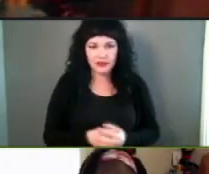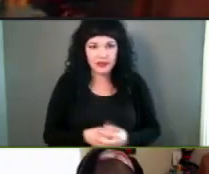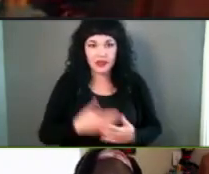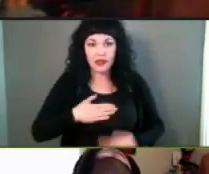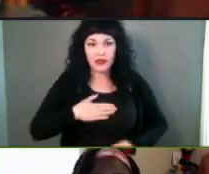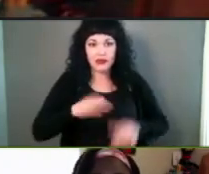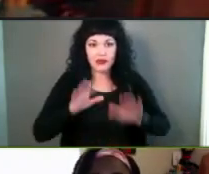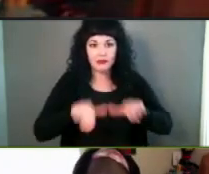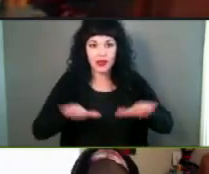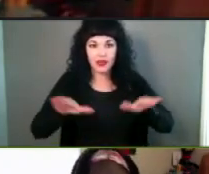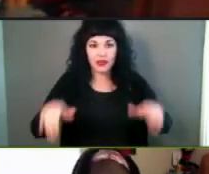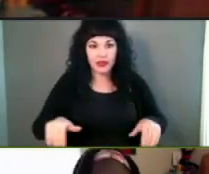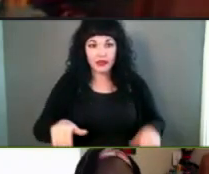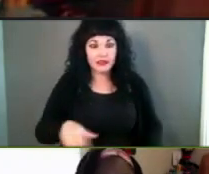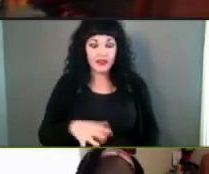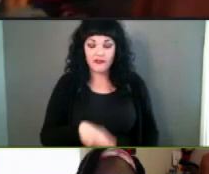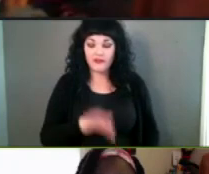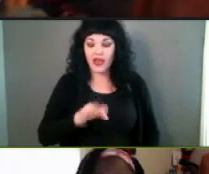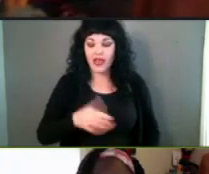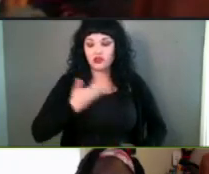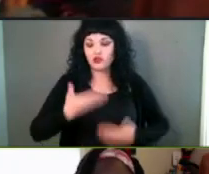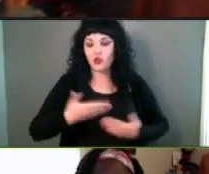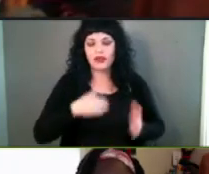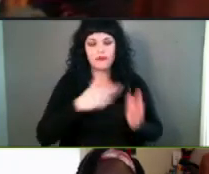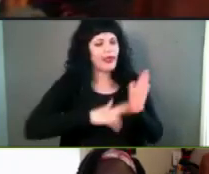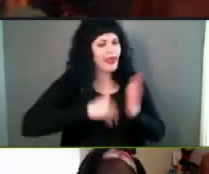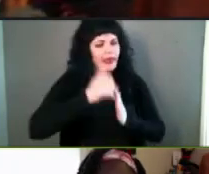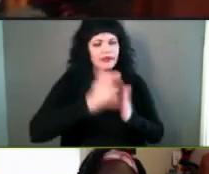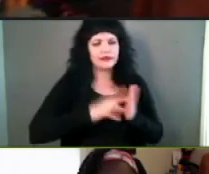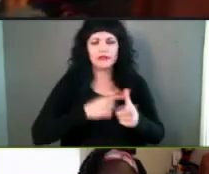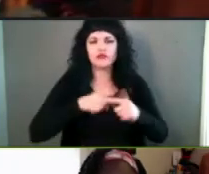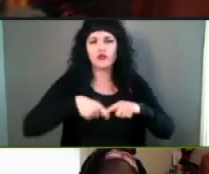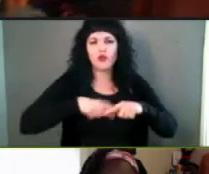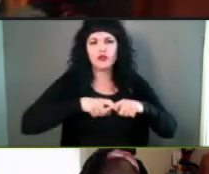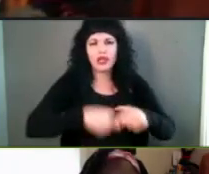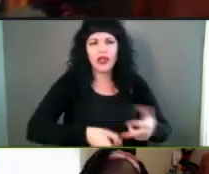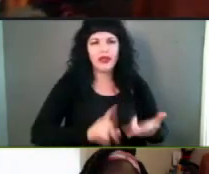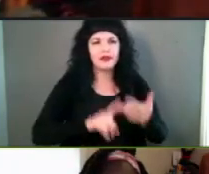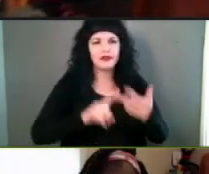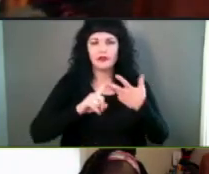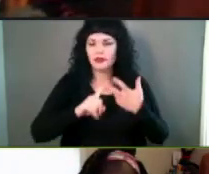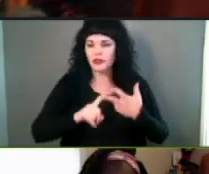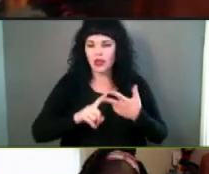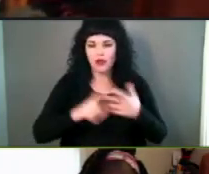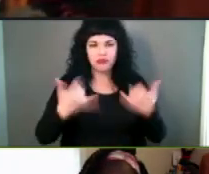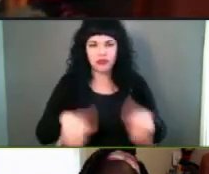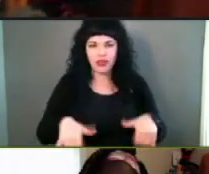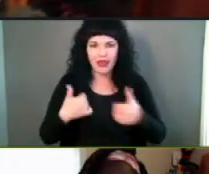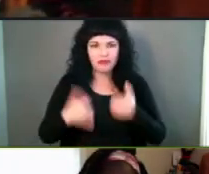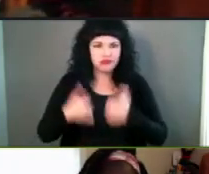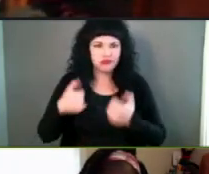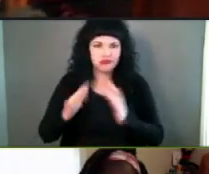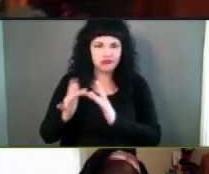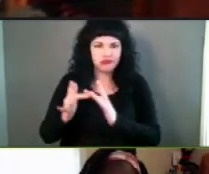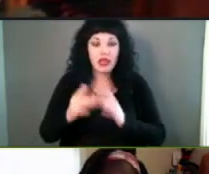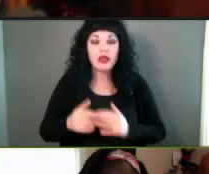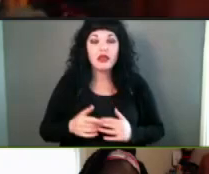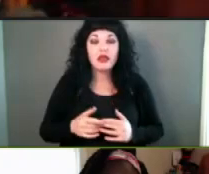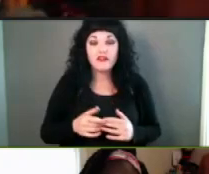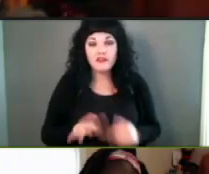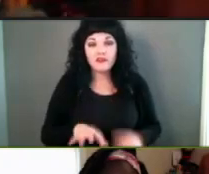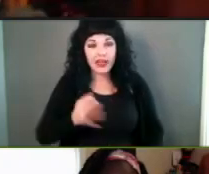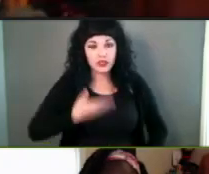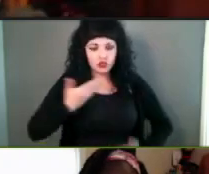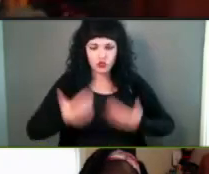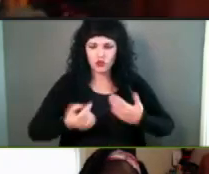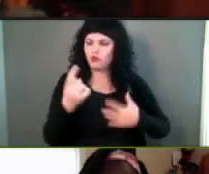kids watch me find joy in painting, crocheting, playing The Sims 4. Finding joy is one way we stay alive when